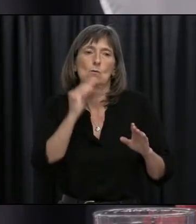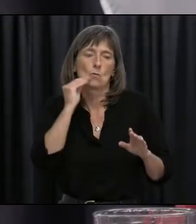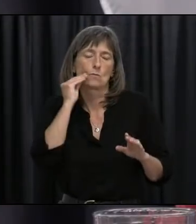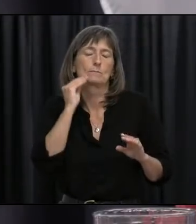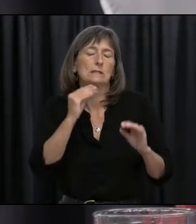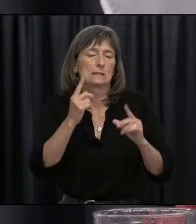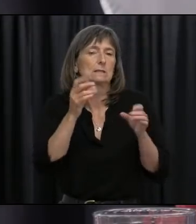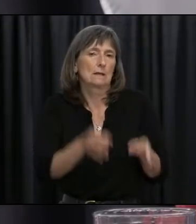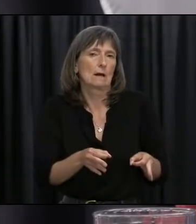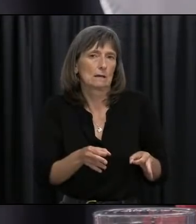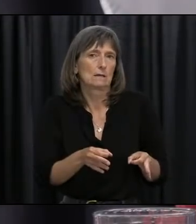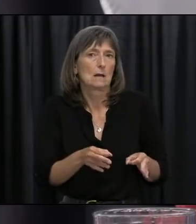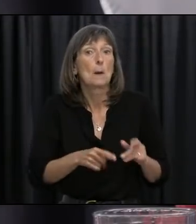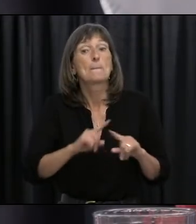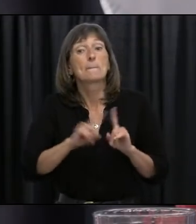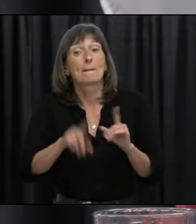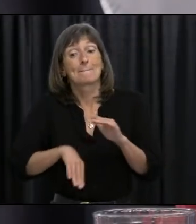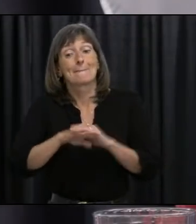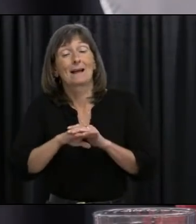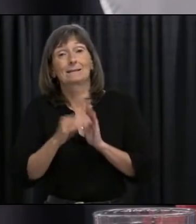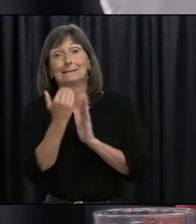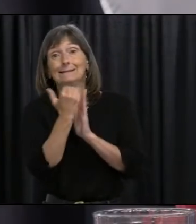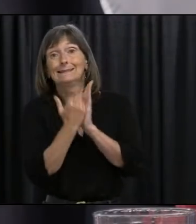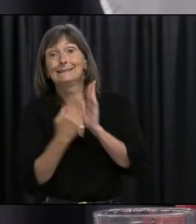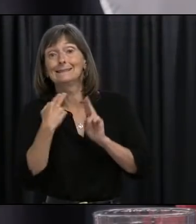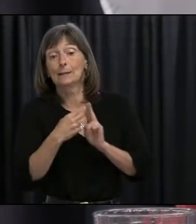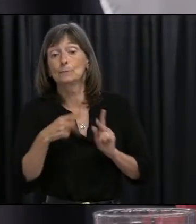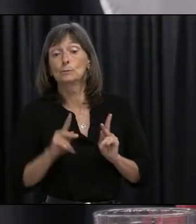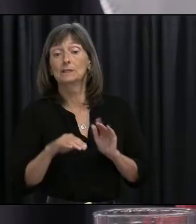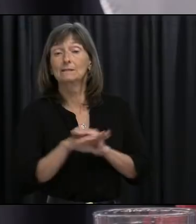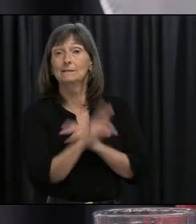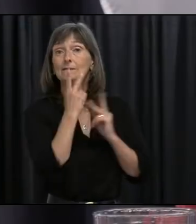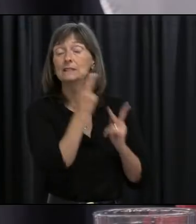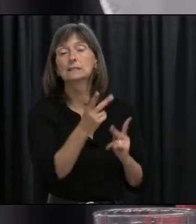number, and that will also apply to inpatients in acute care.